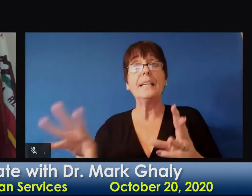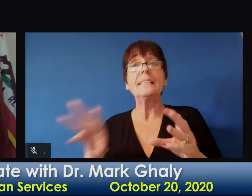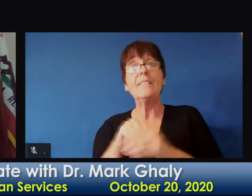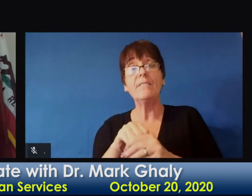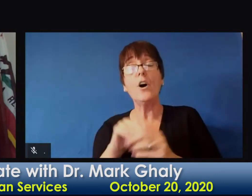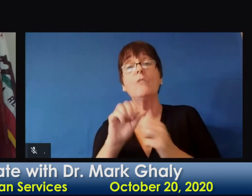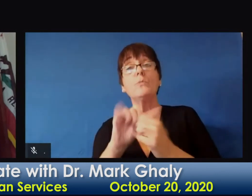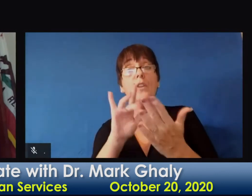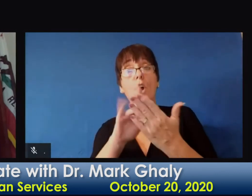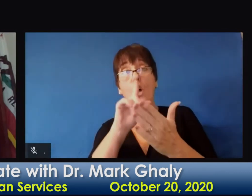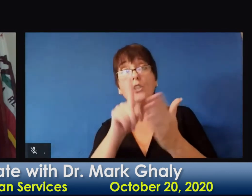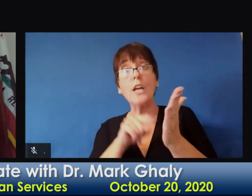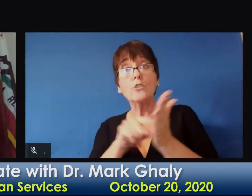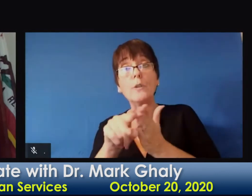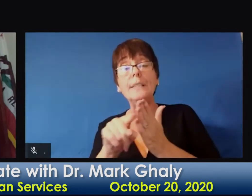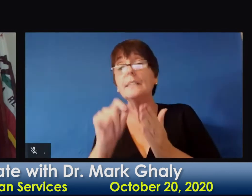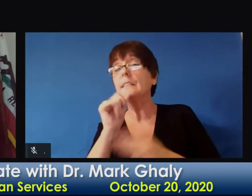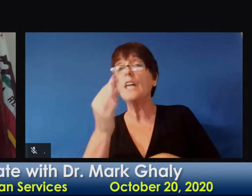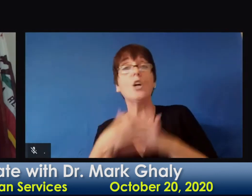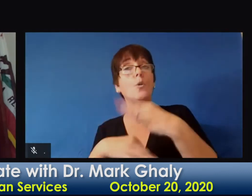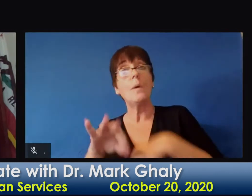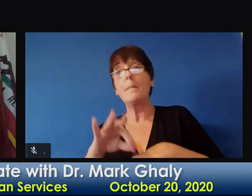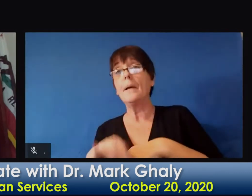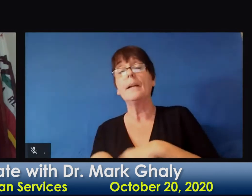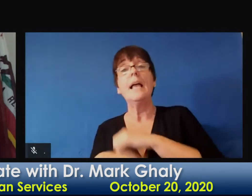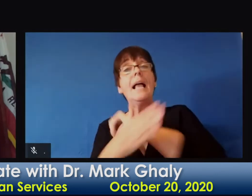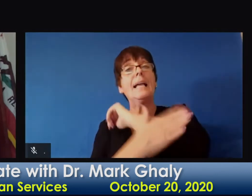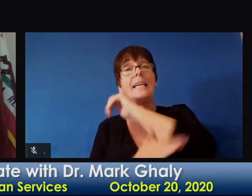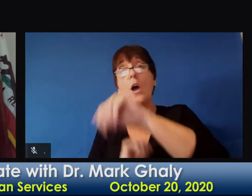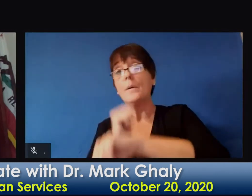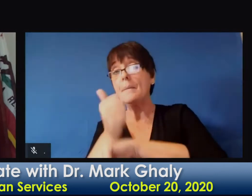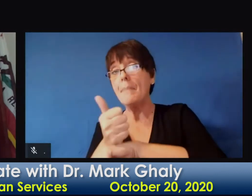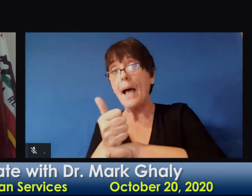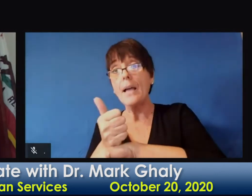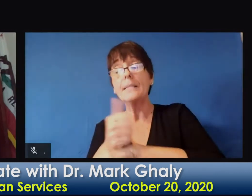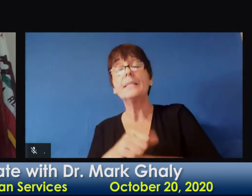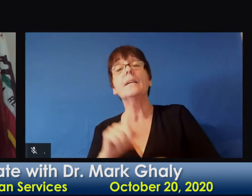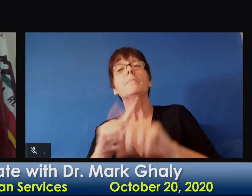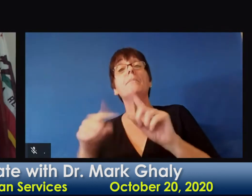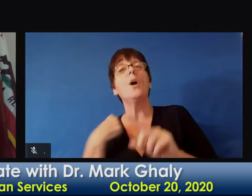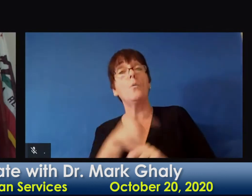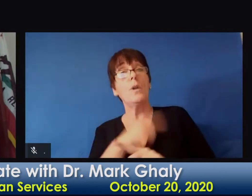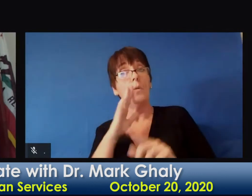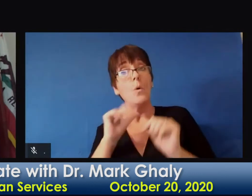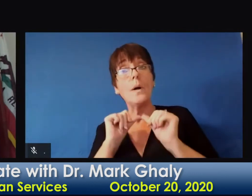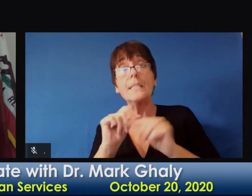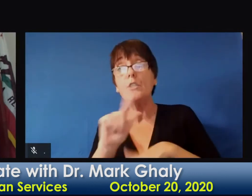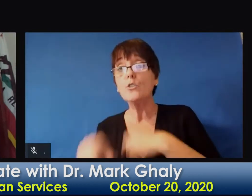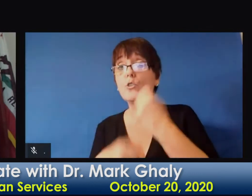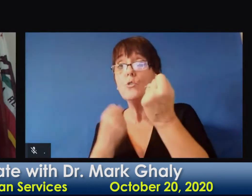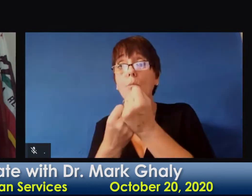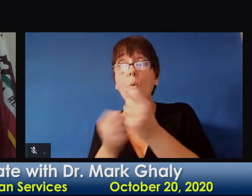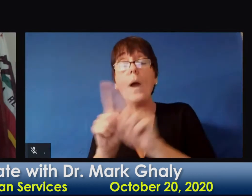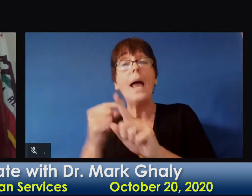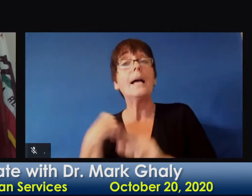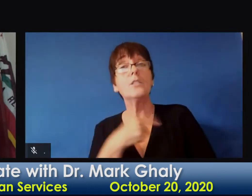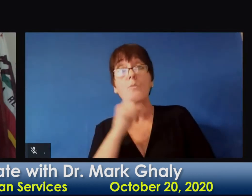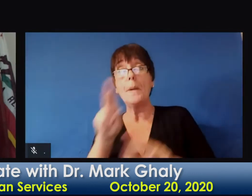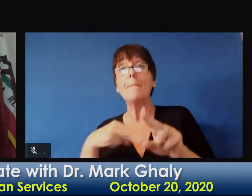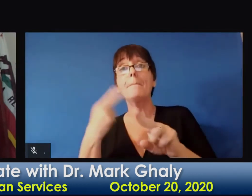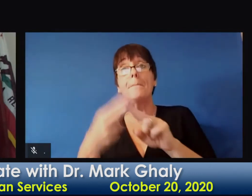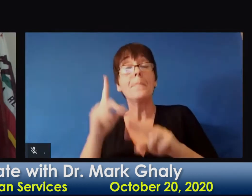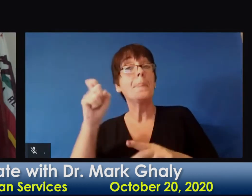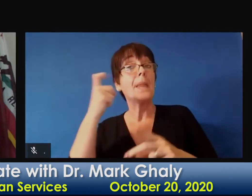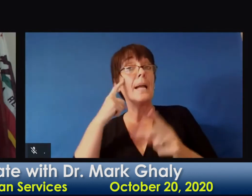contact tracing. This won't replace county-based contact tracing in any way. We will continue to support, as we mentioned, the